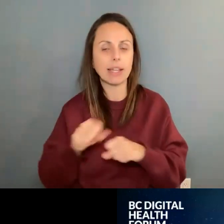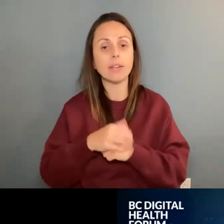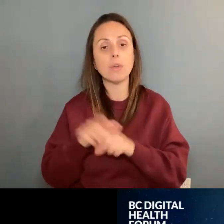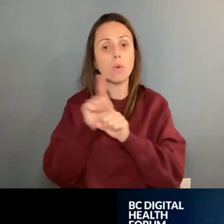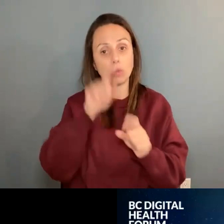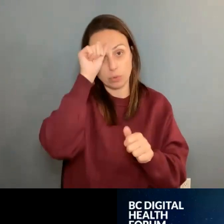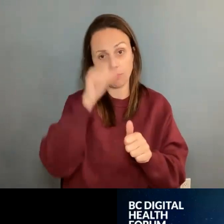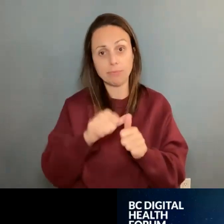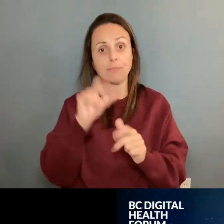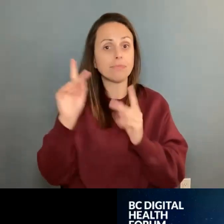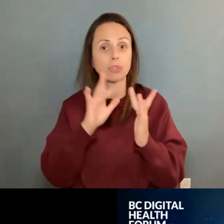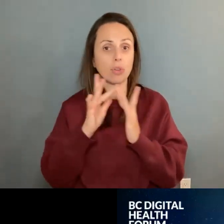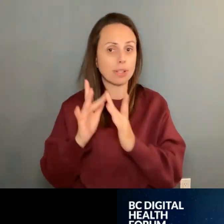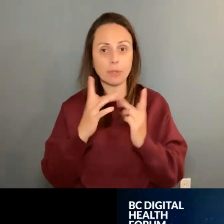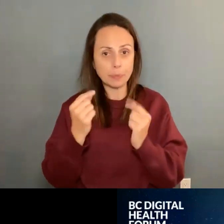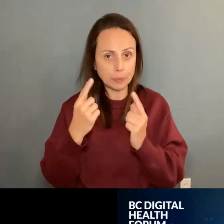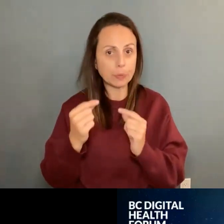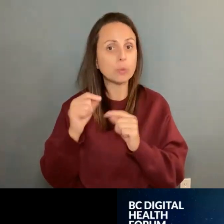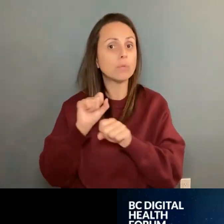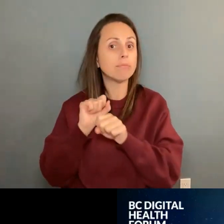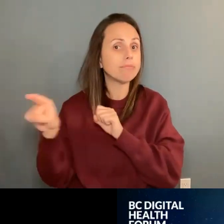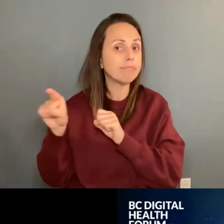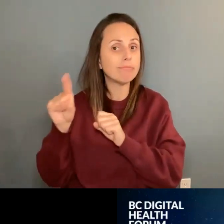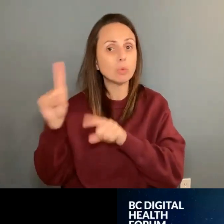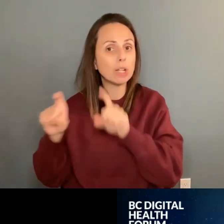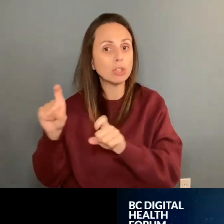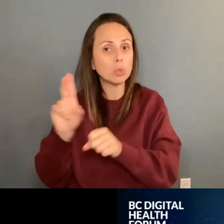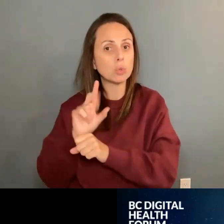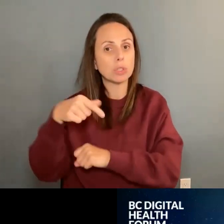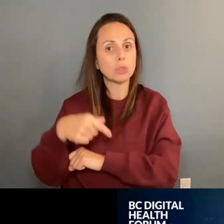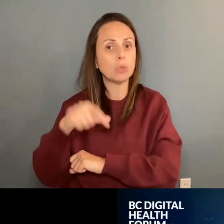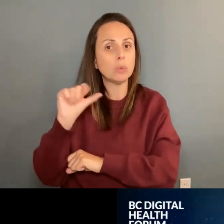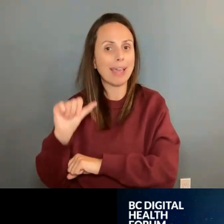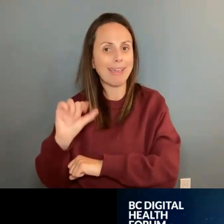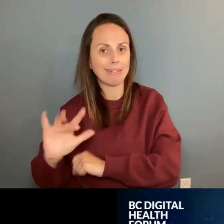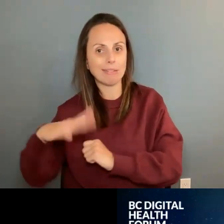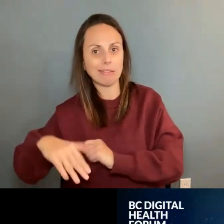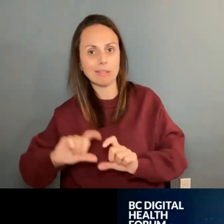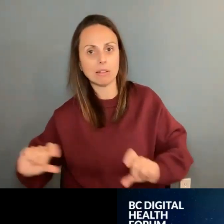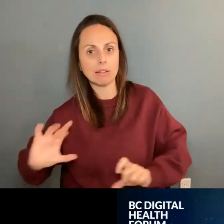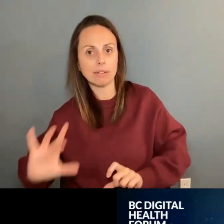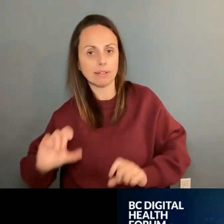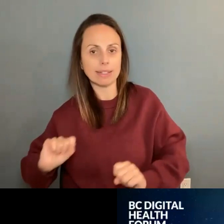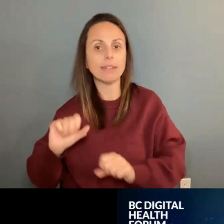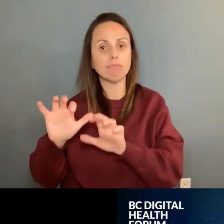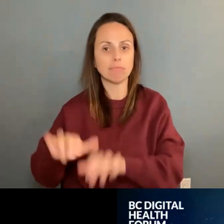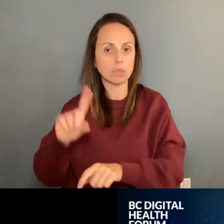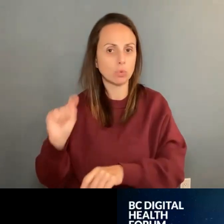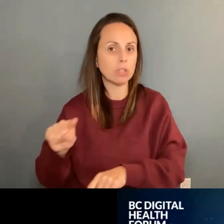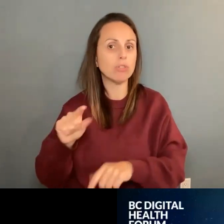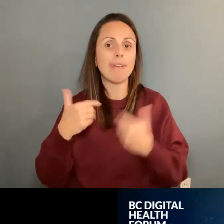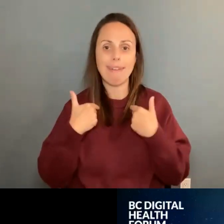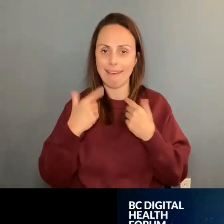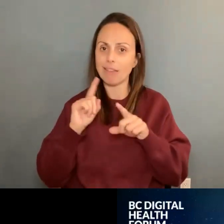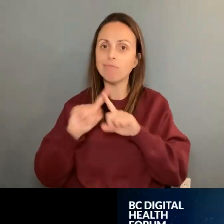Reminders for folks online to send presenters your questions using the Q&A icon on the main window. There are still prizes